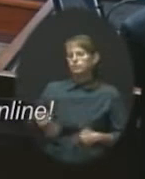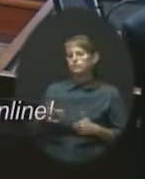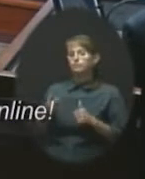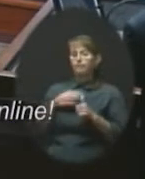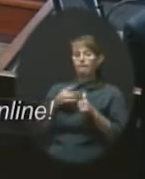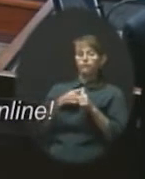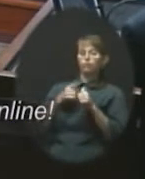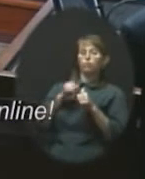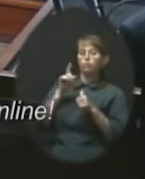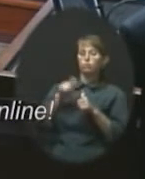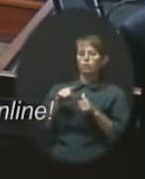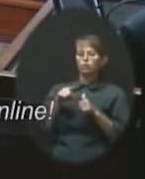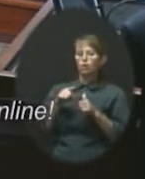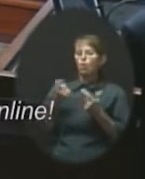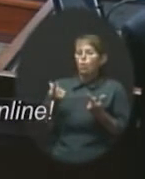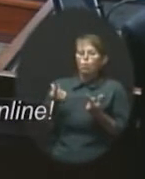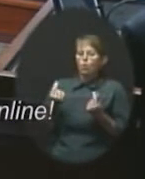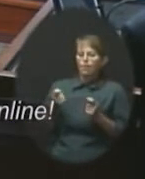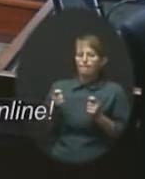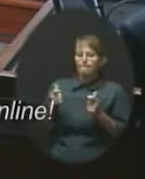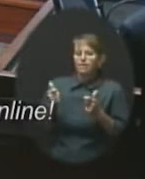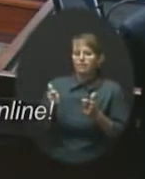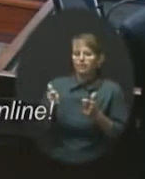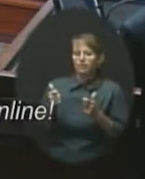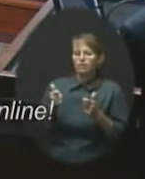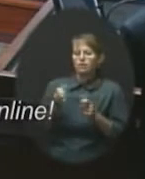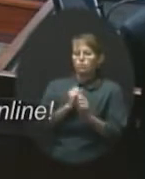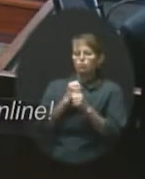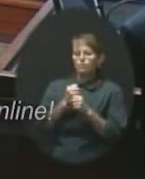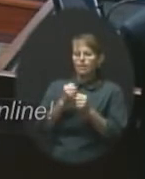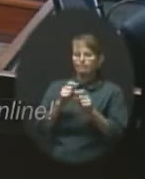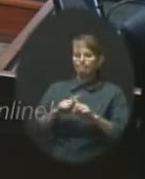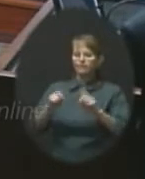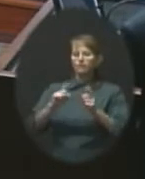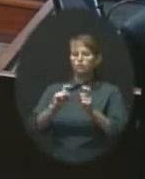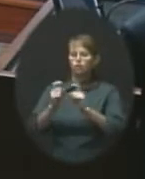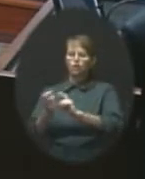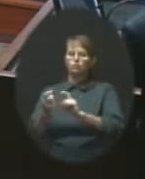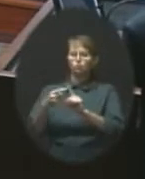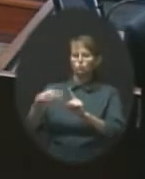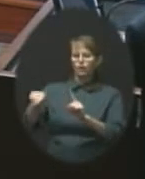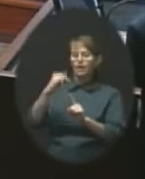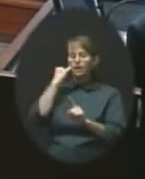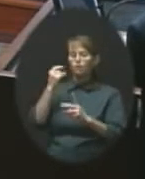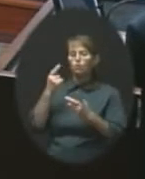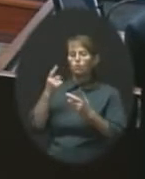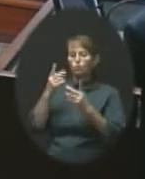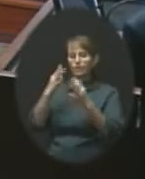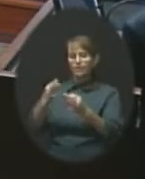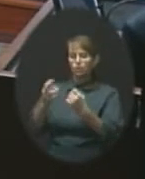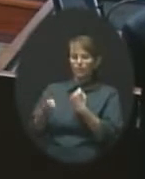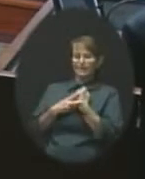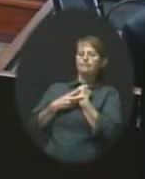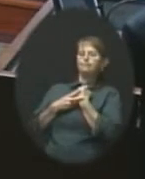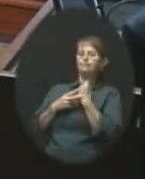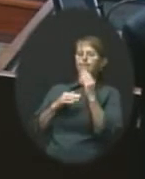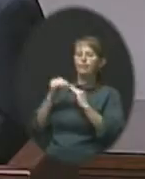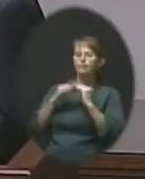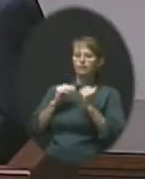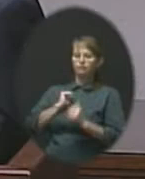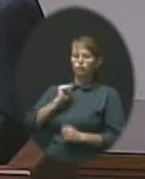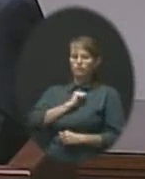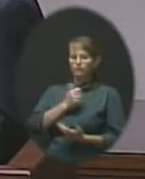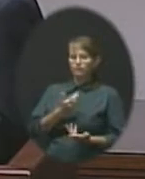what could we do immediately to make some difference and changes to this if we decided to keep this to ourselves? The structure of the building is extremely sound, but